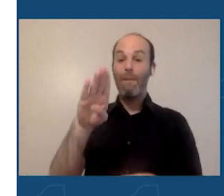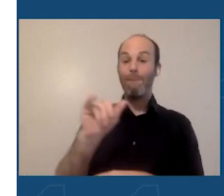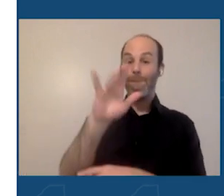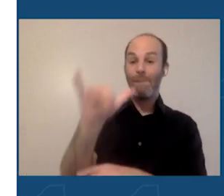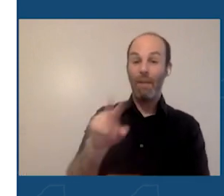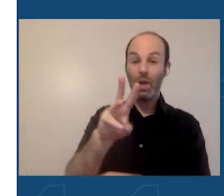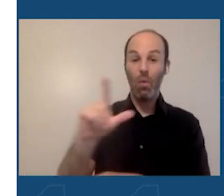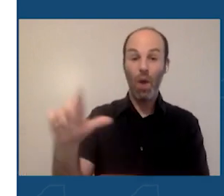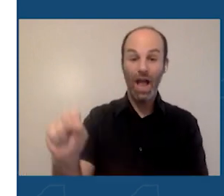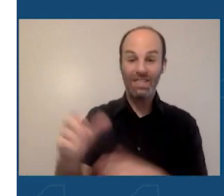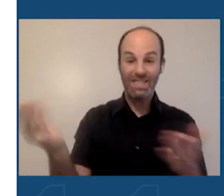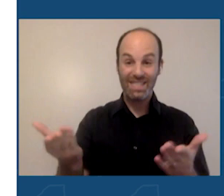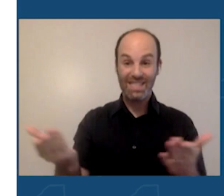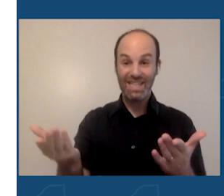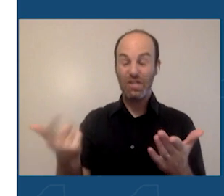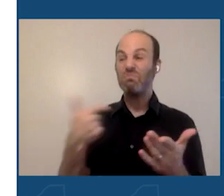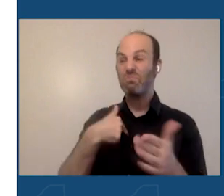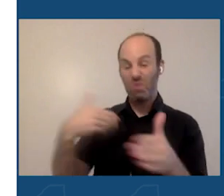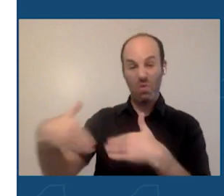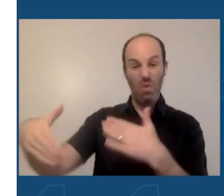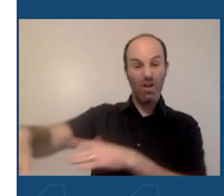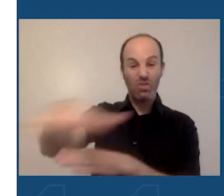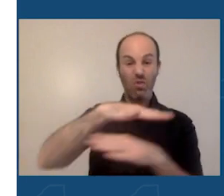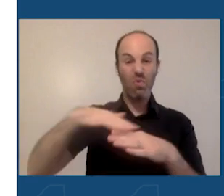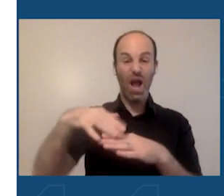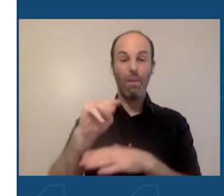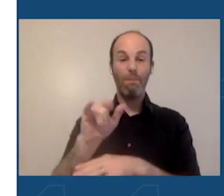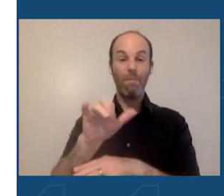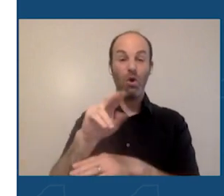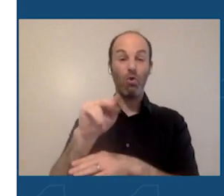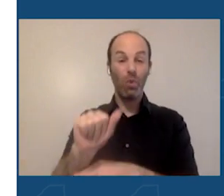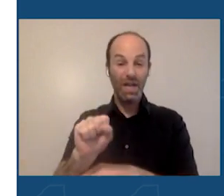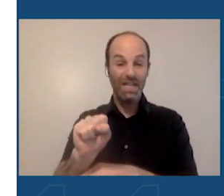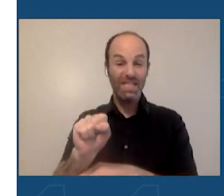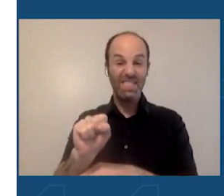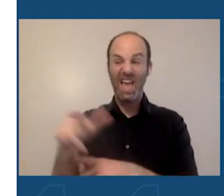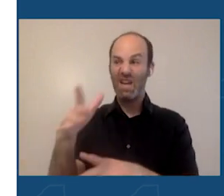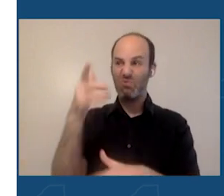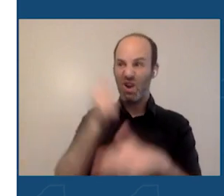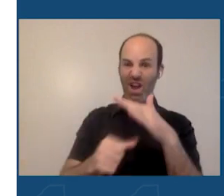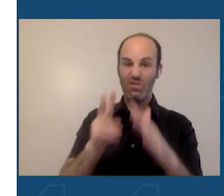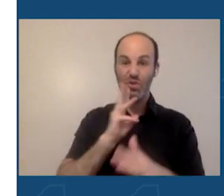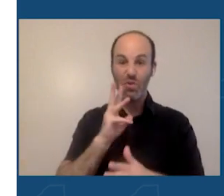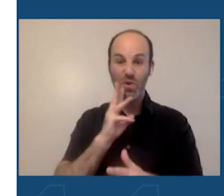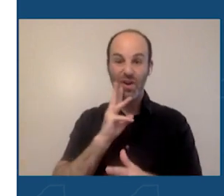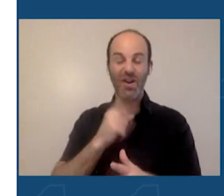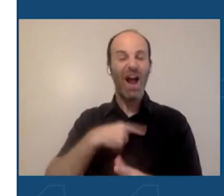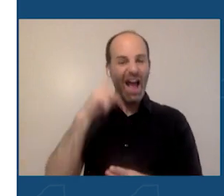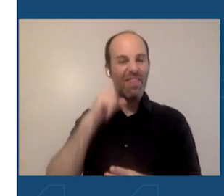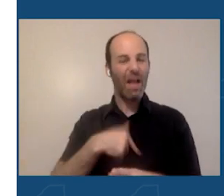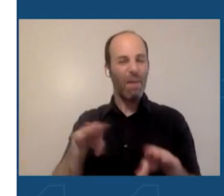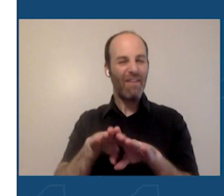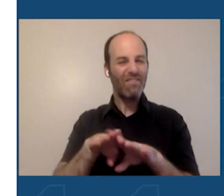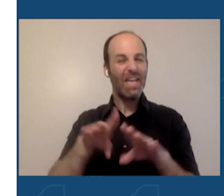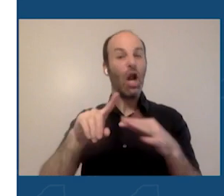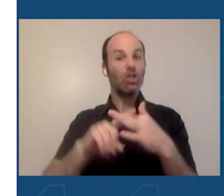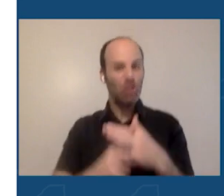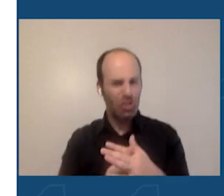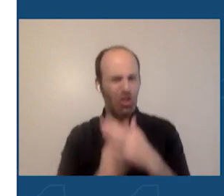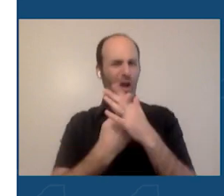Bobby. We walked around marinas that were underwater. You remember that? Yeah, okay. I think my feet are just starting to dry out from that experience a couple of years